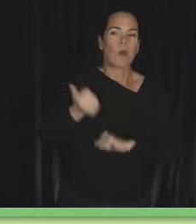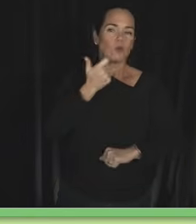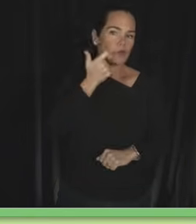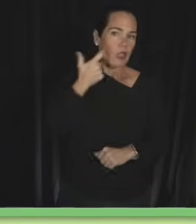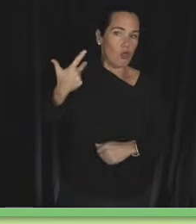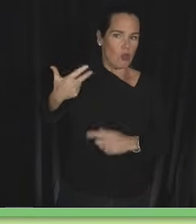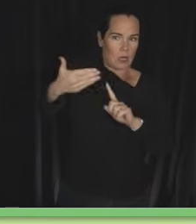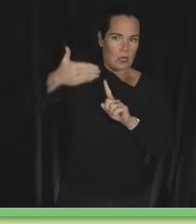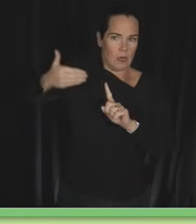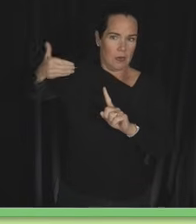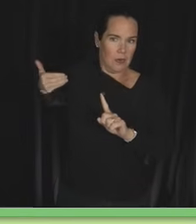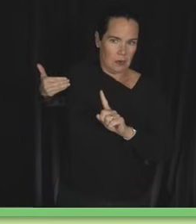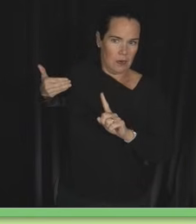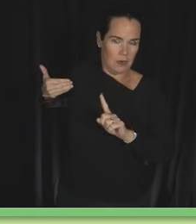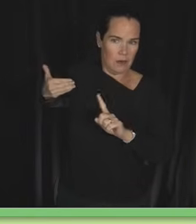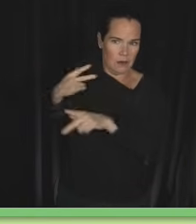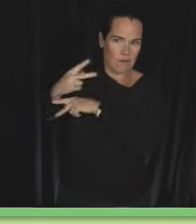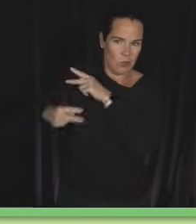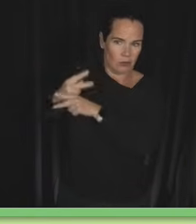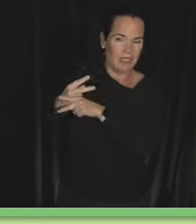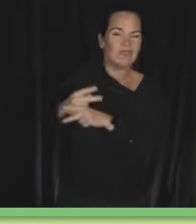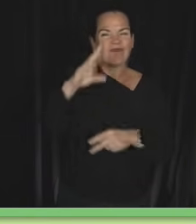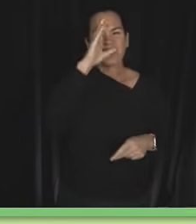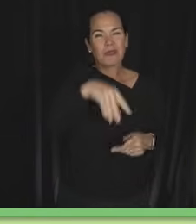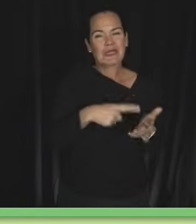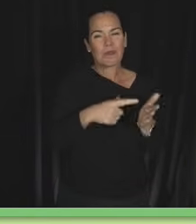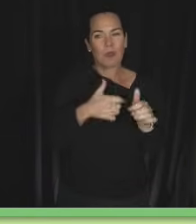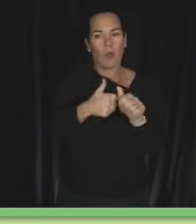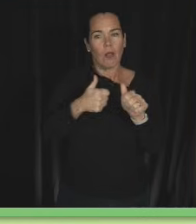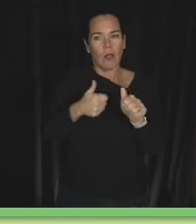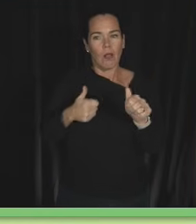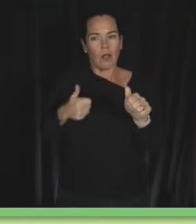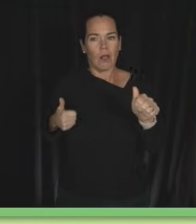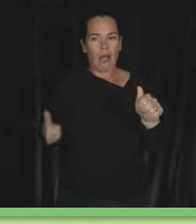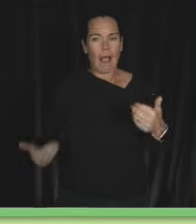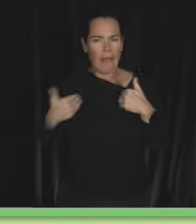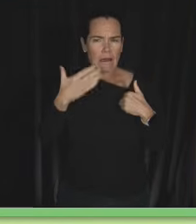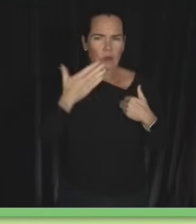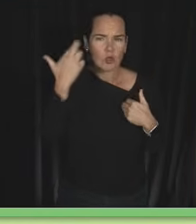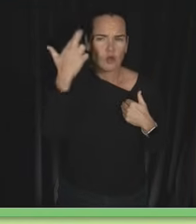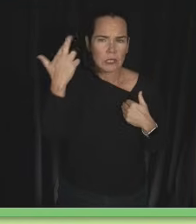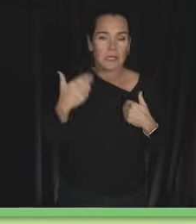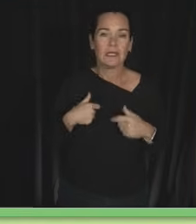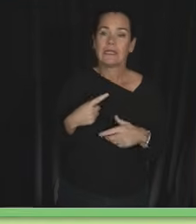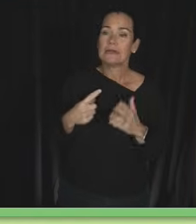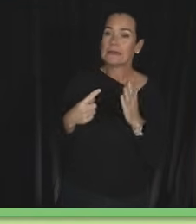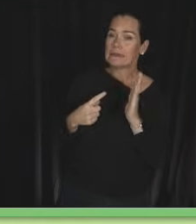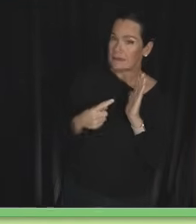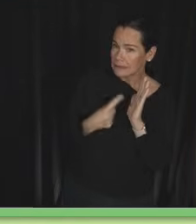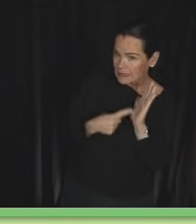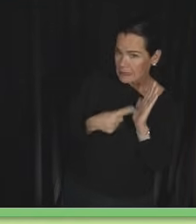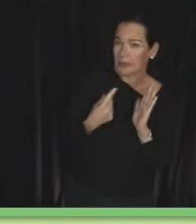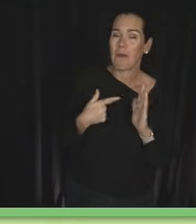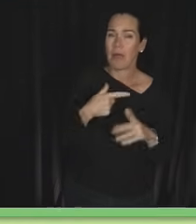that sometimes you have good reasons to fall behind, and you have maybe questionable reasons for not running on